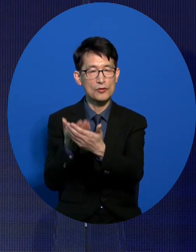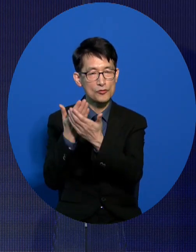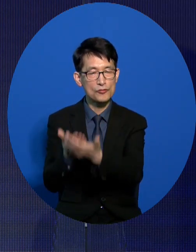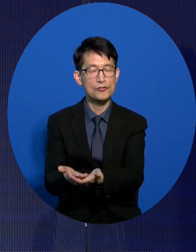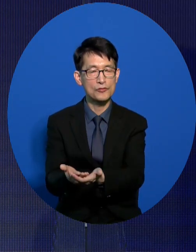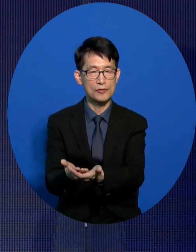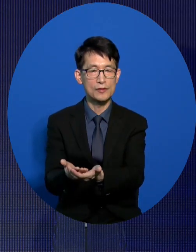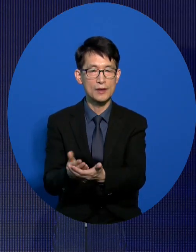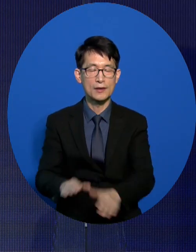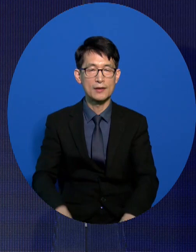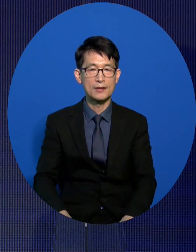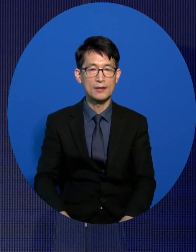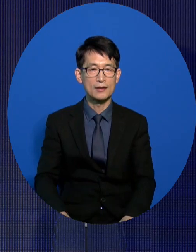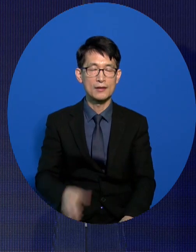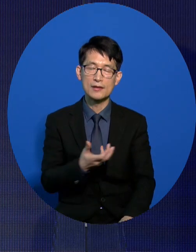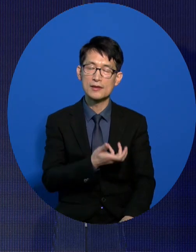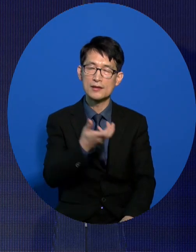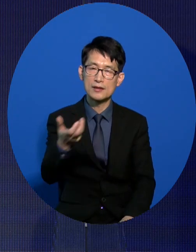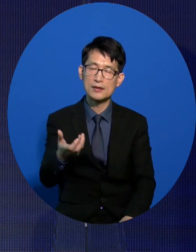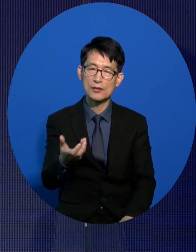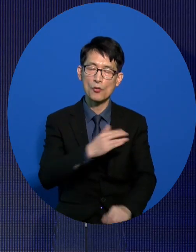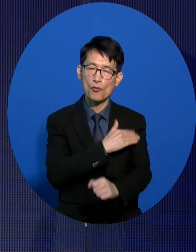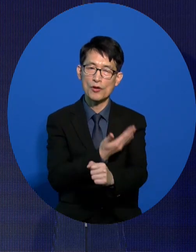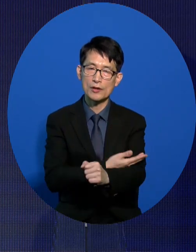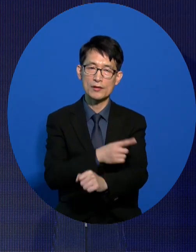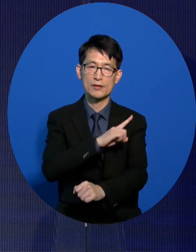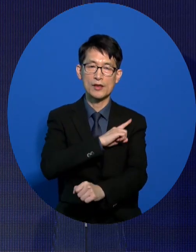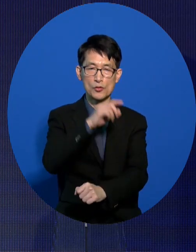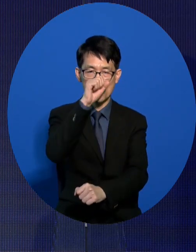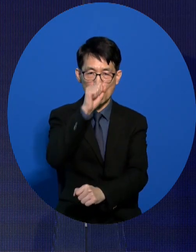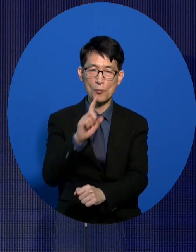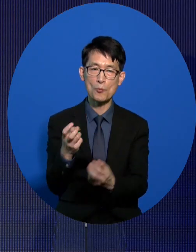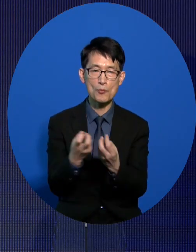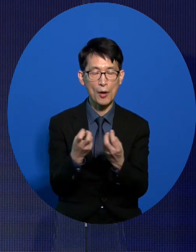mobility, I think what is most important